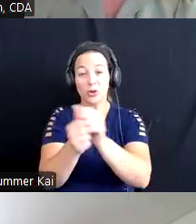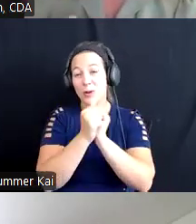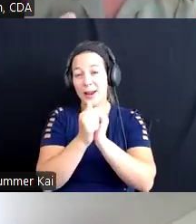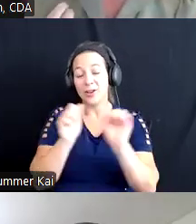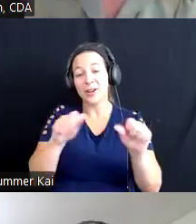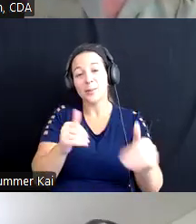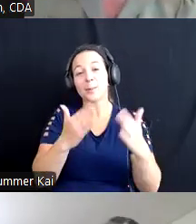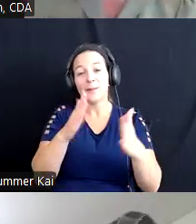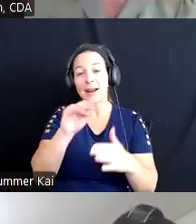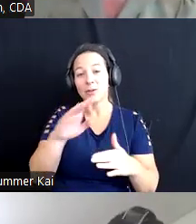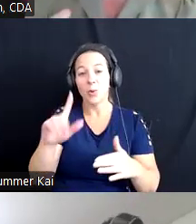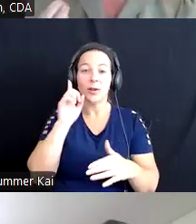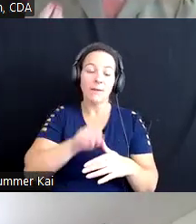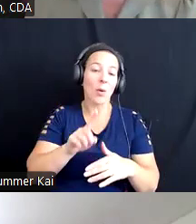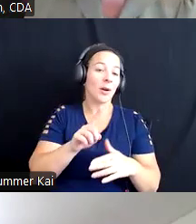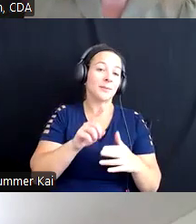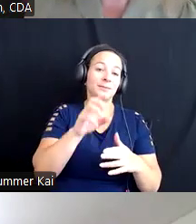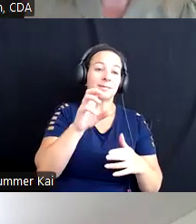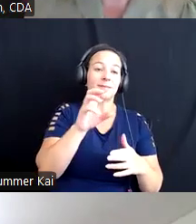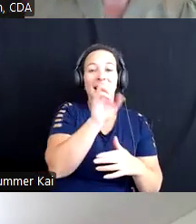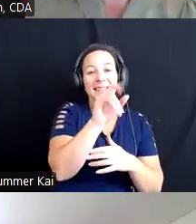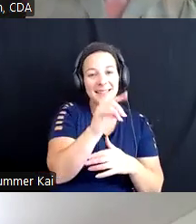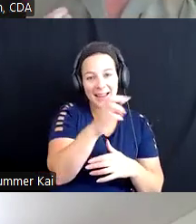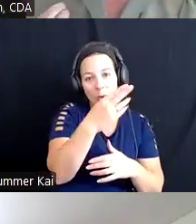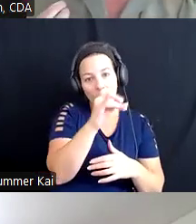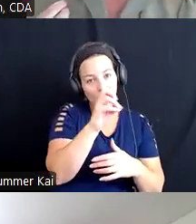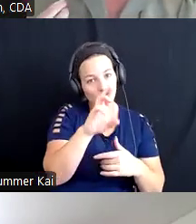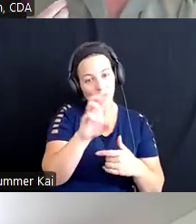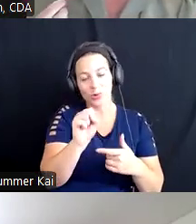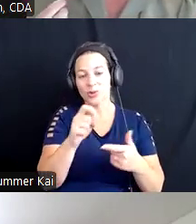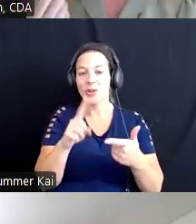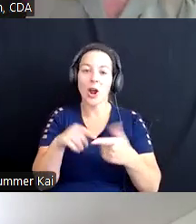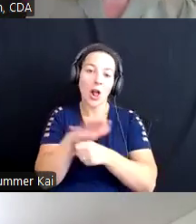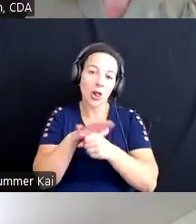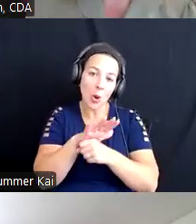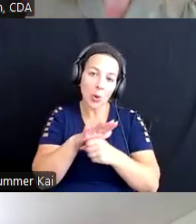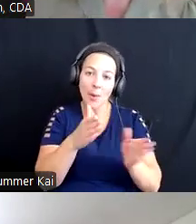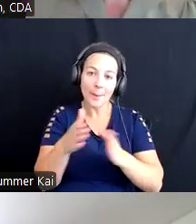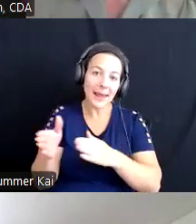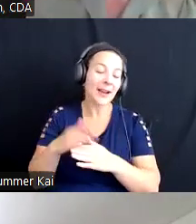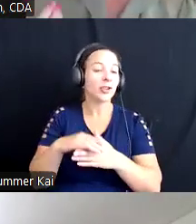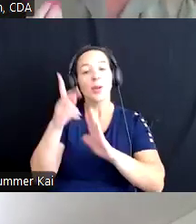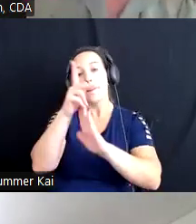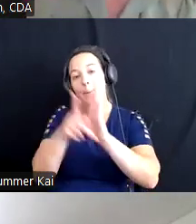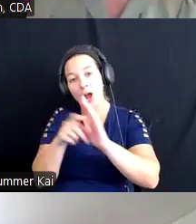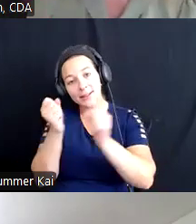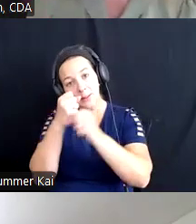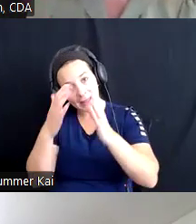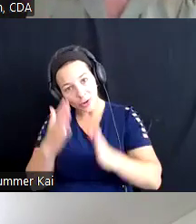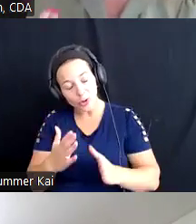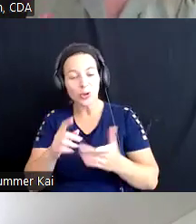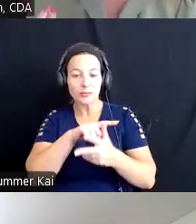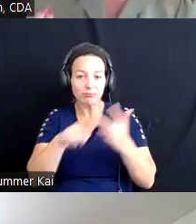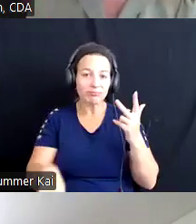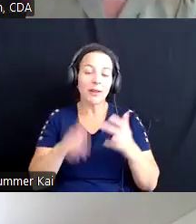for stakeholders, for local planners, for policymakers in identifying